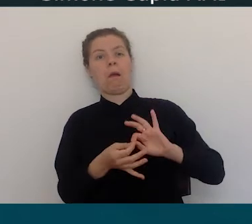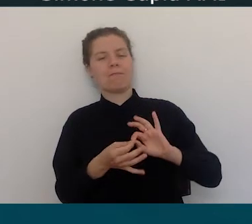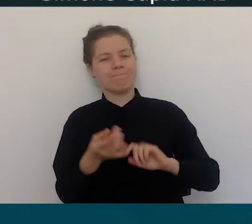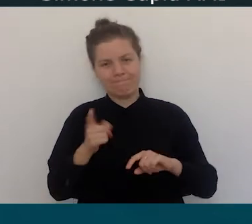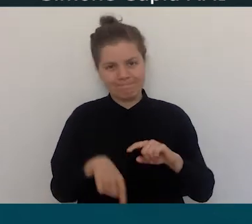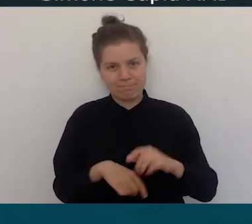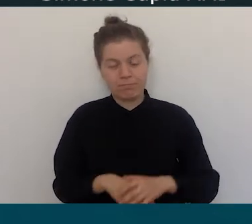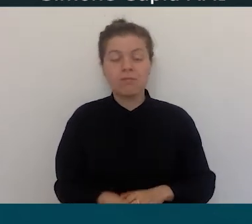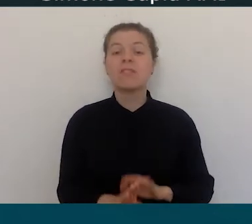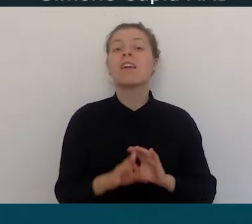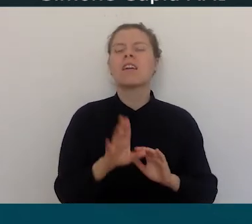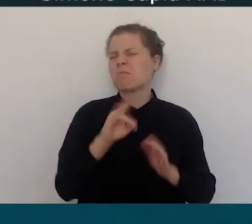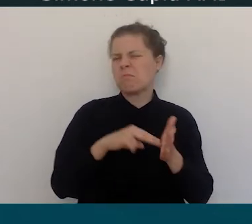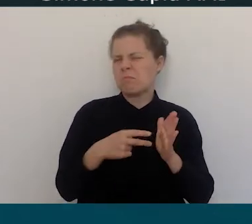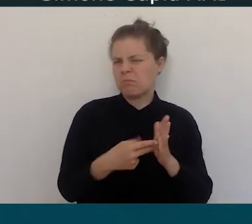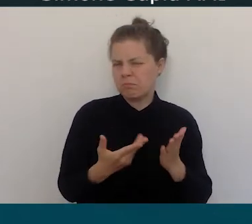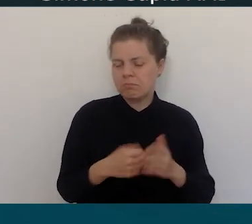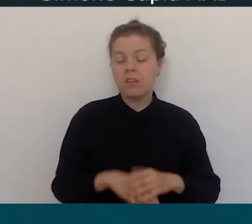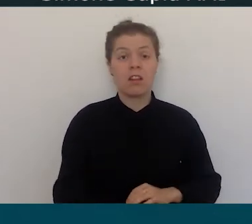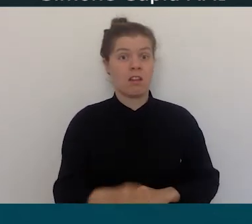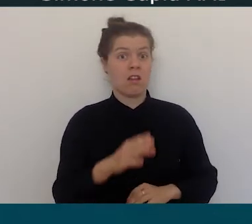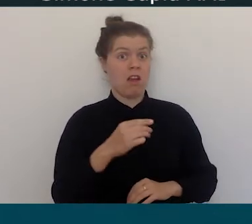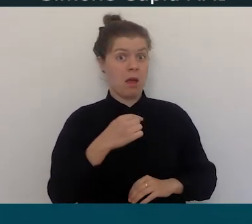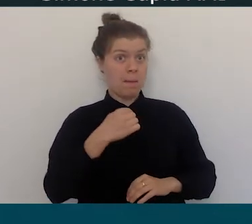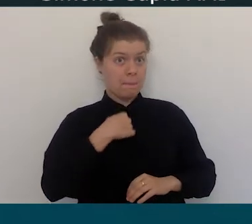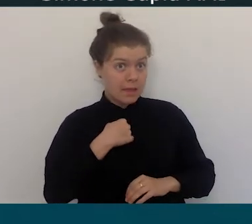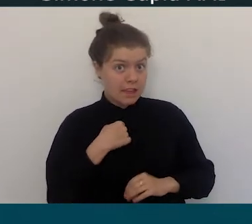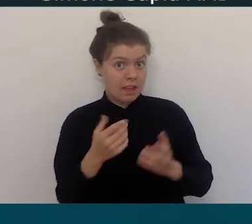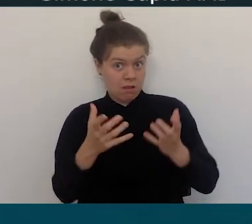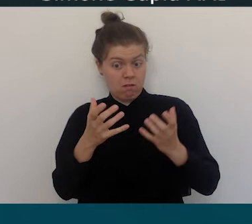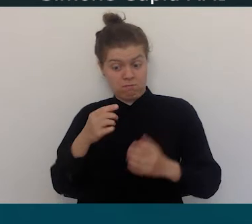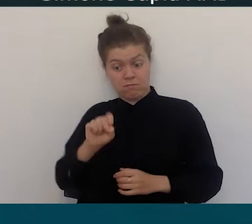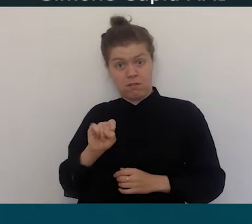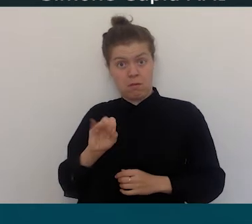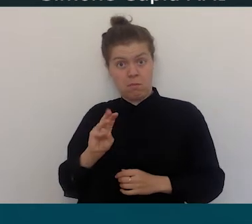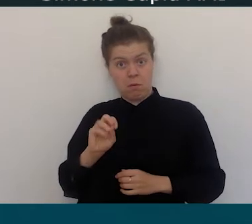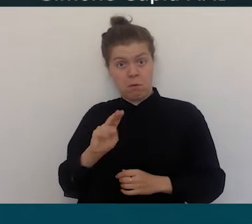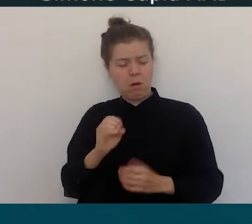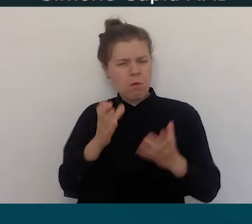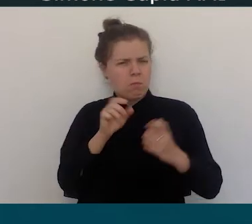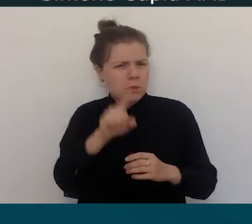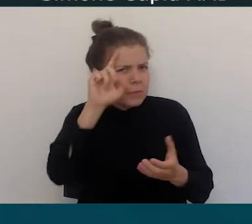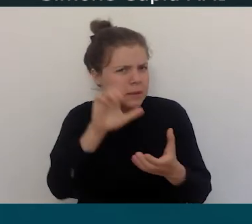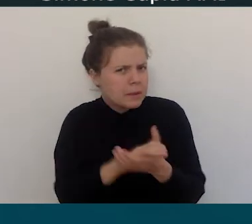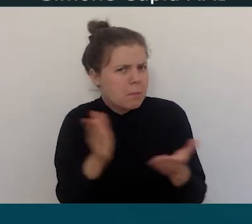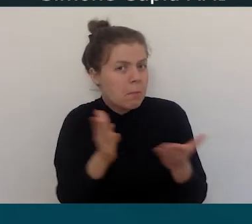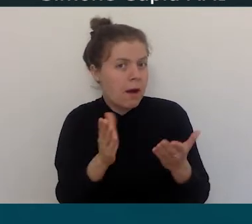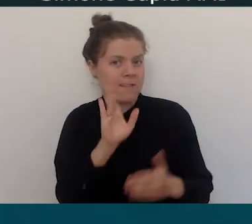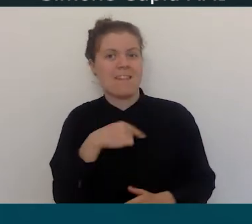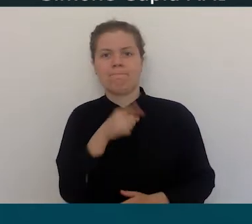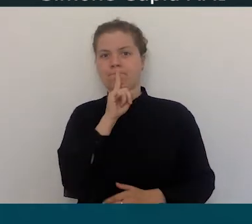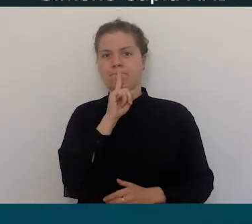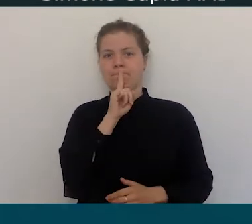does Simone want you to believe the movie's trying to tell you? It is not my job as a